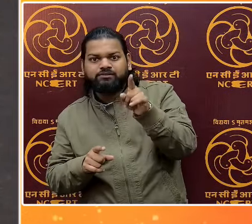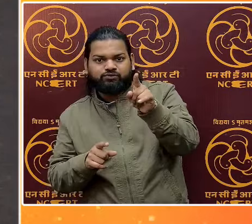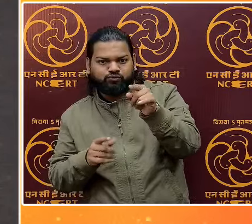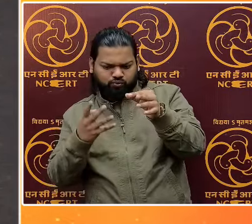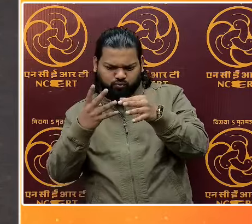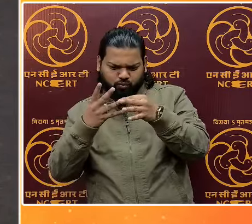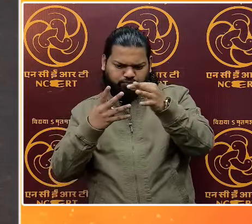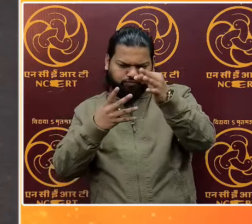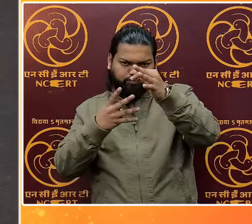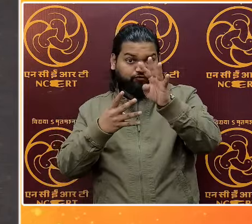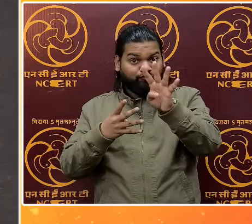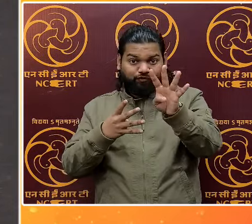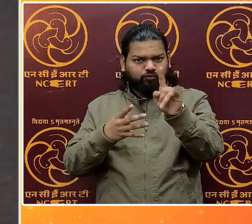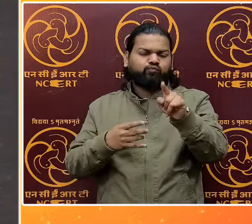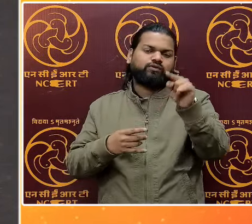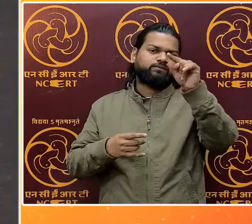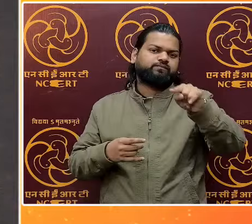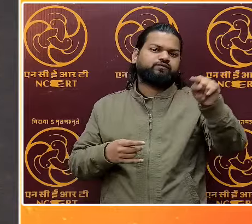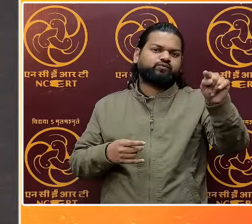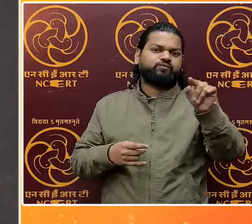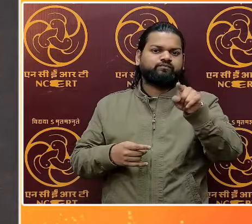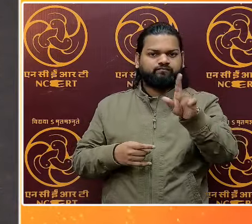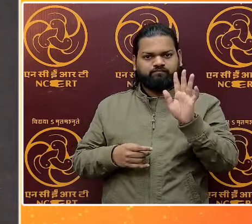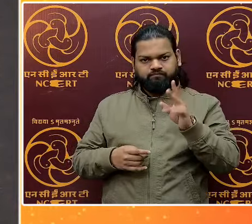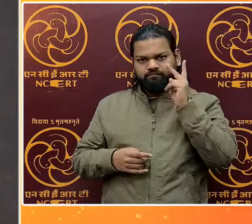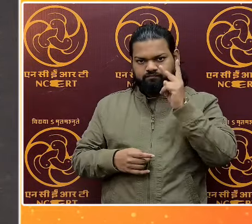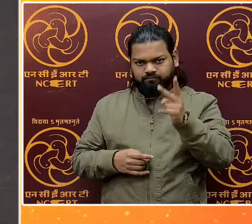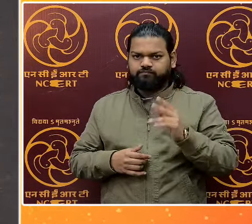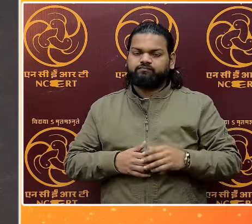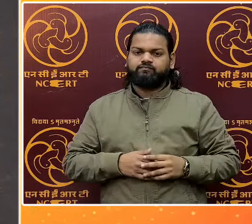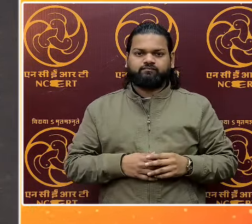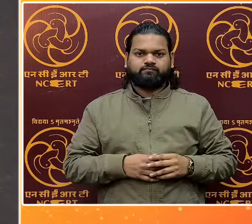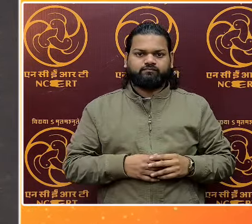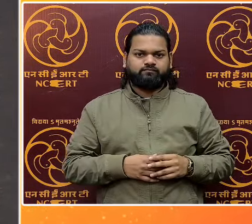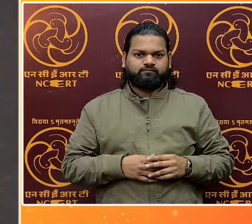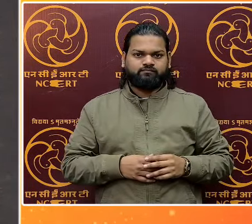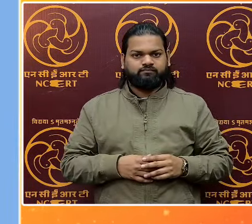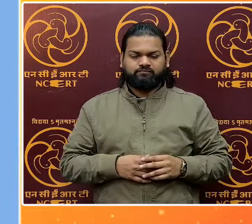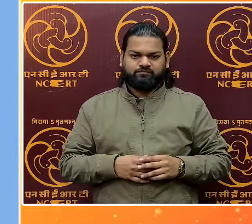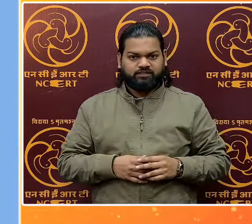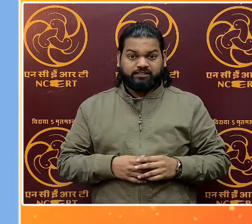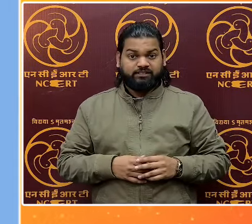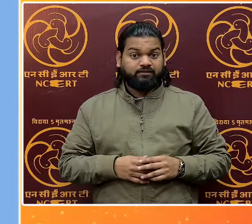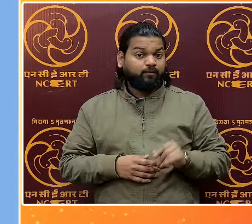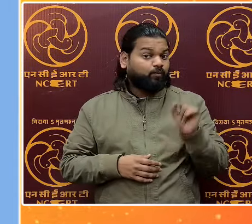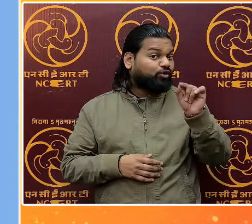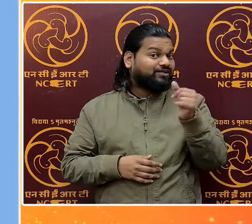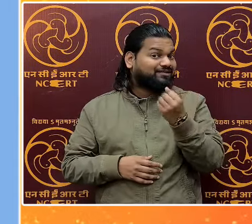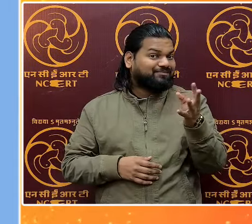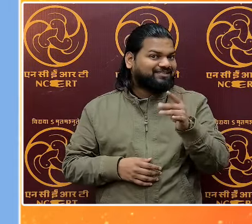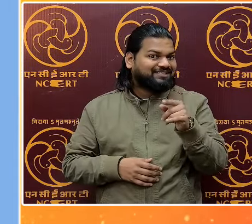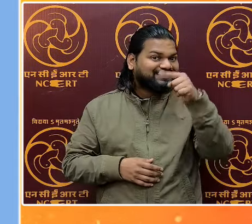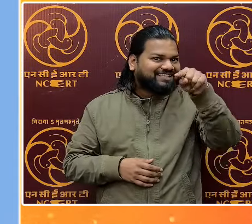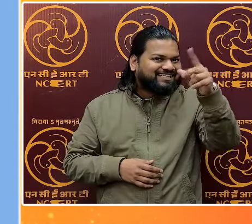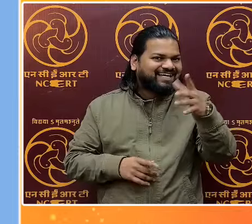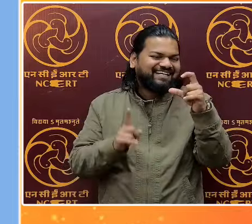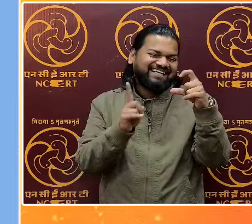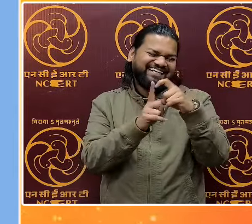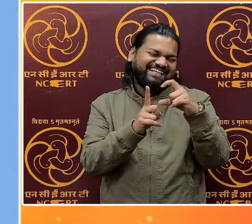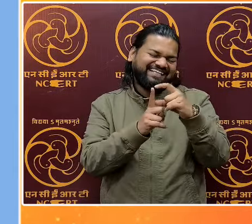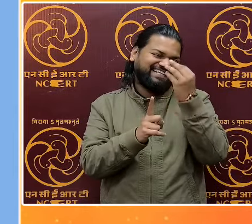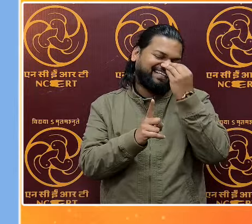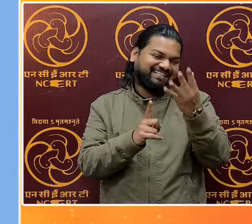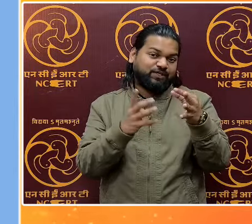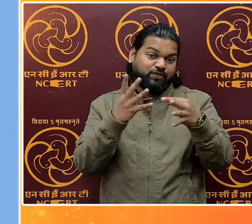out of these 4 which are there? So, the correct option is the D part, right? Right. Wherein we